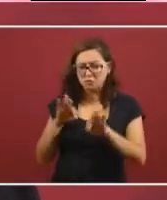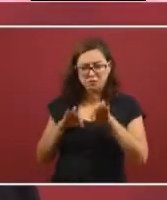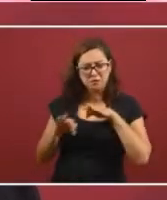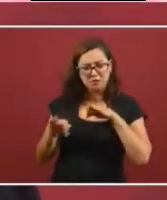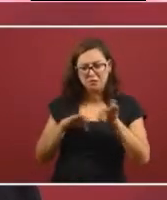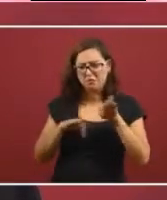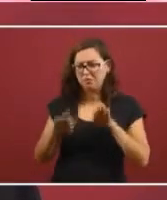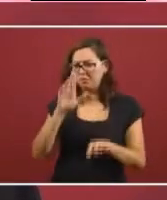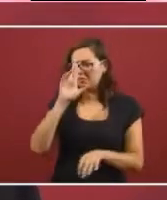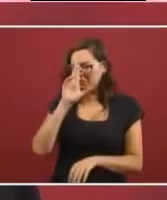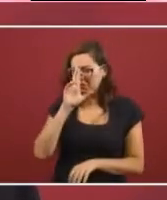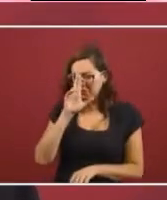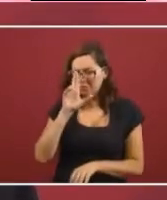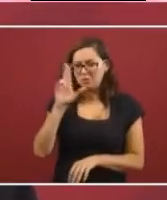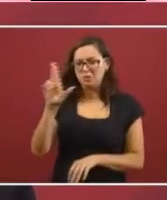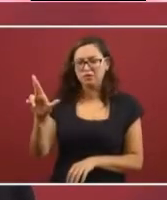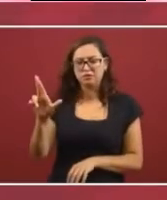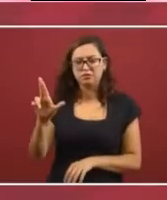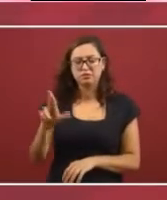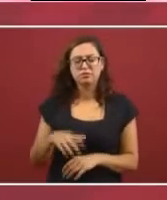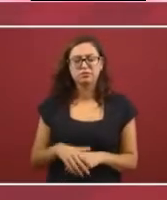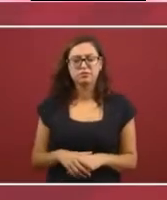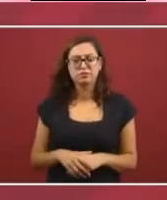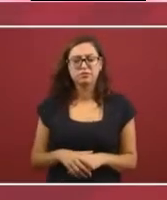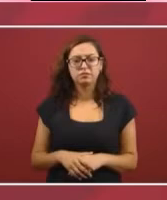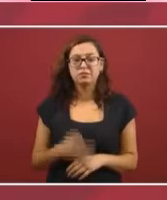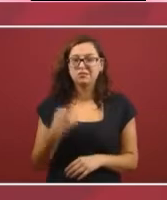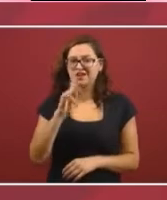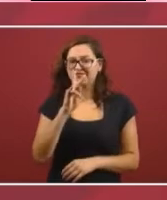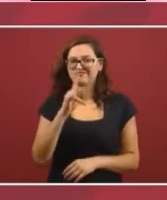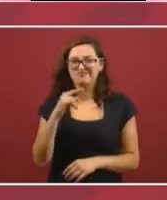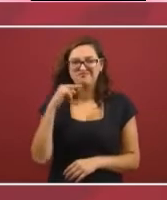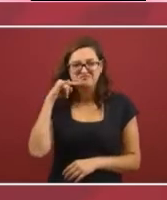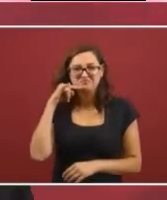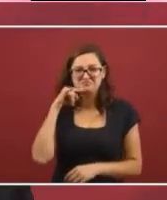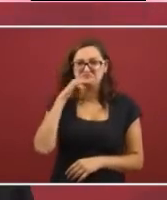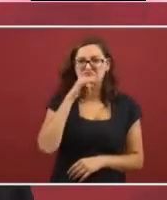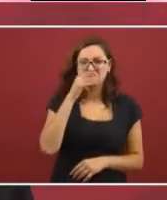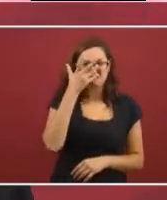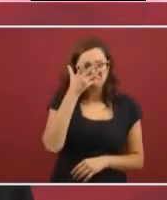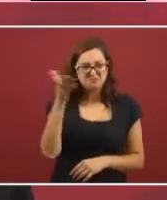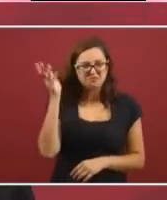respect it. But I don't like the hypocrisy.